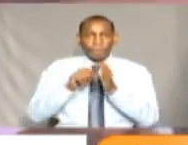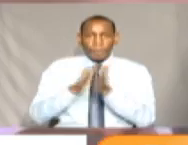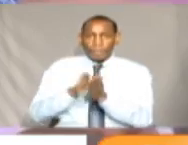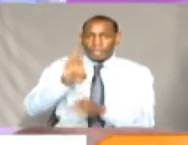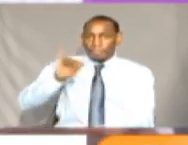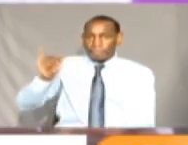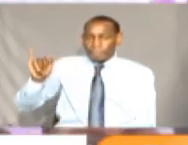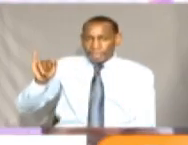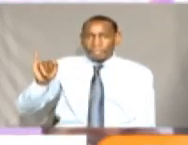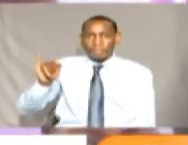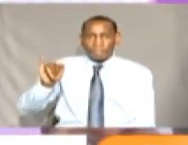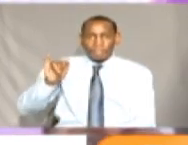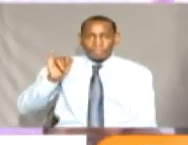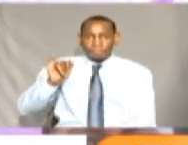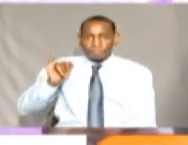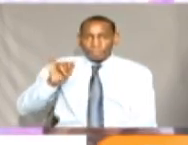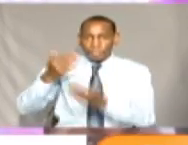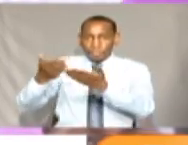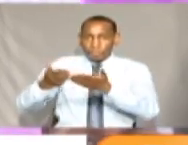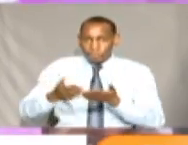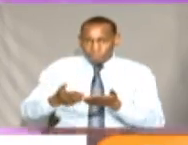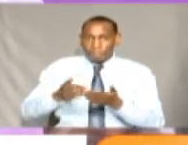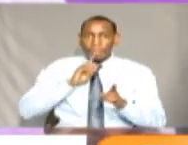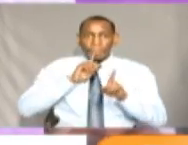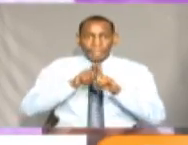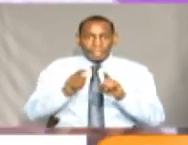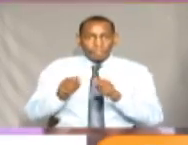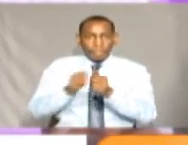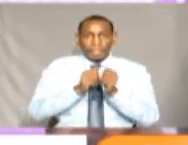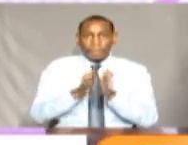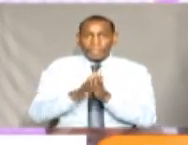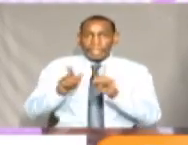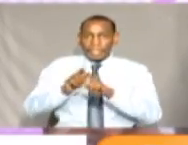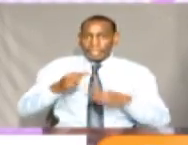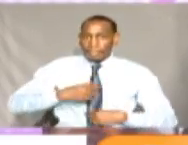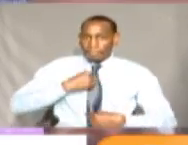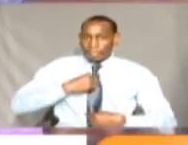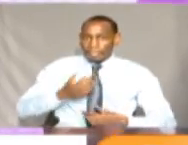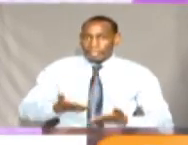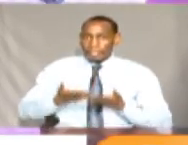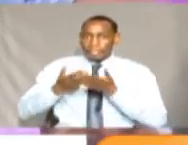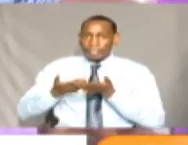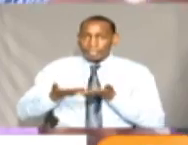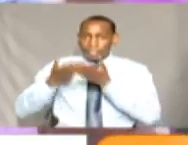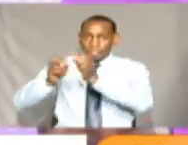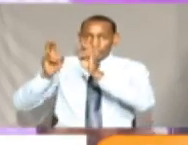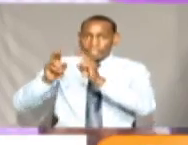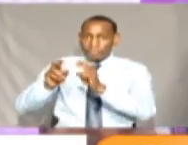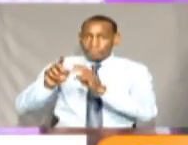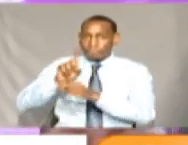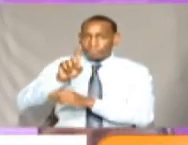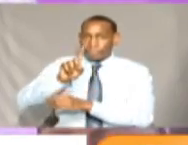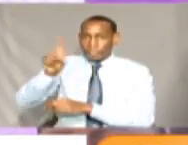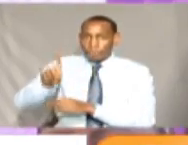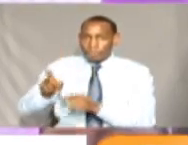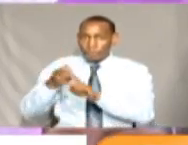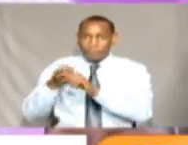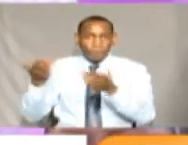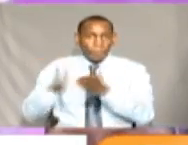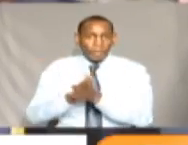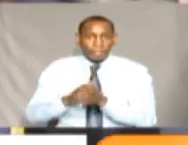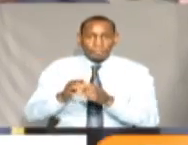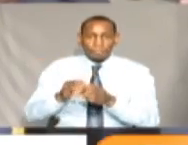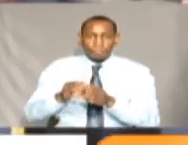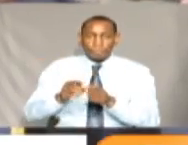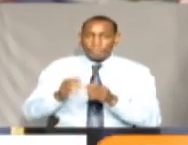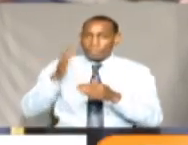ndugu yake, wakati moja mlikuwa mnavaa ties na fanana, wewe peleka mambo huko muulize hii kitu ilitoka wapi. Wacha kusumbua